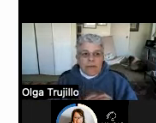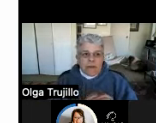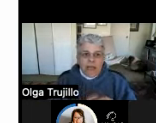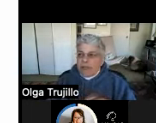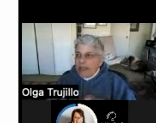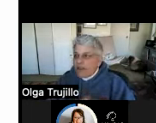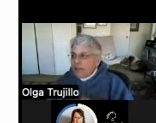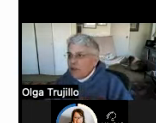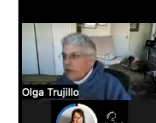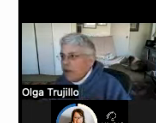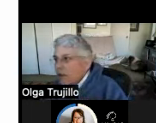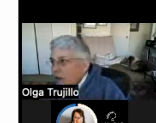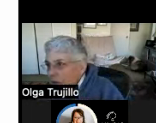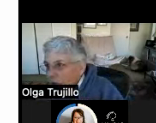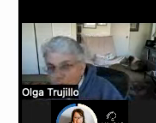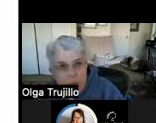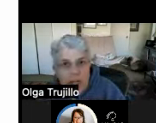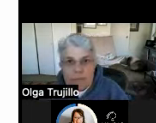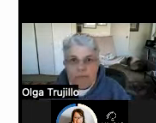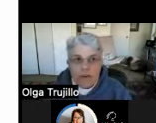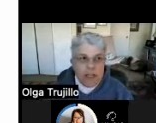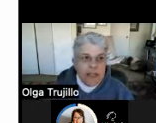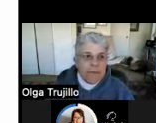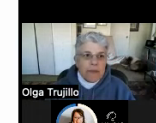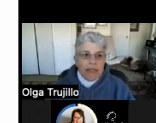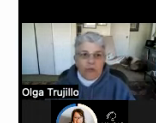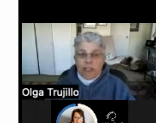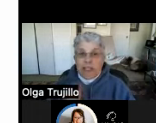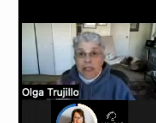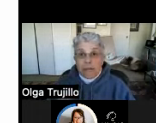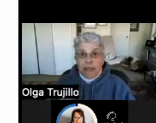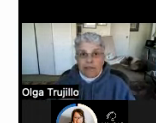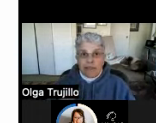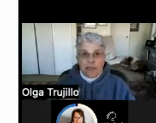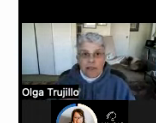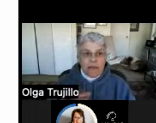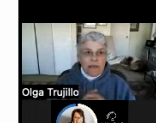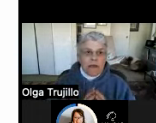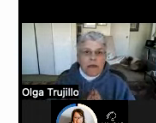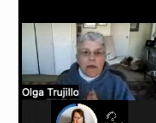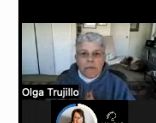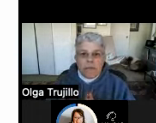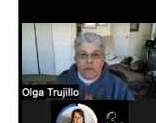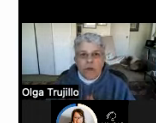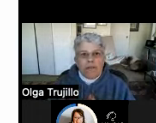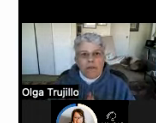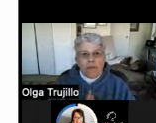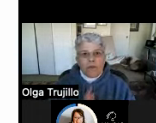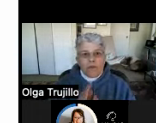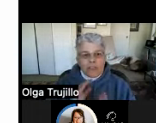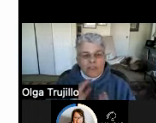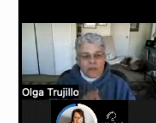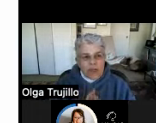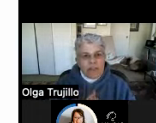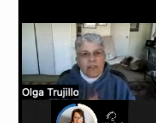ask about accommodations like right up front, and you can keep asking. So whenever you